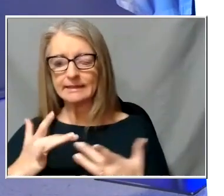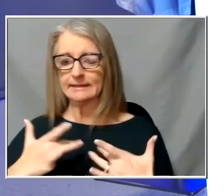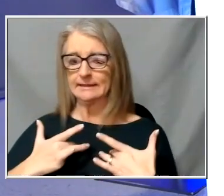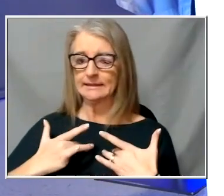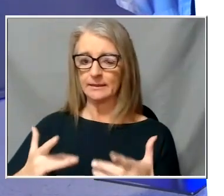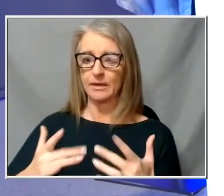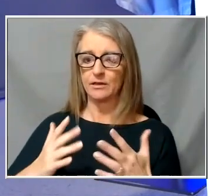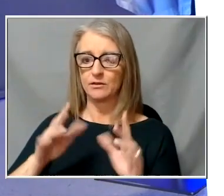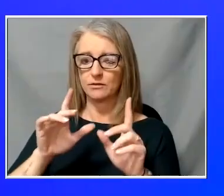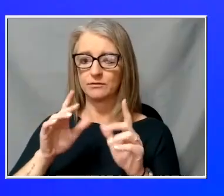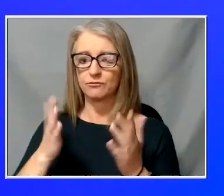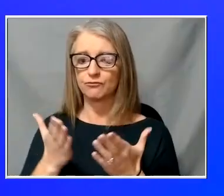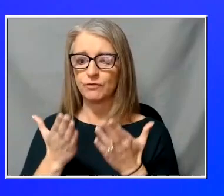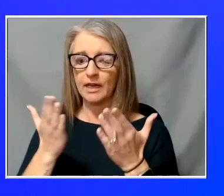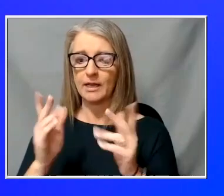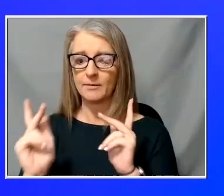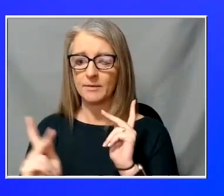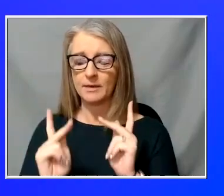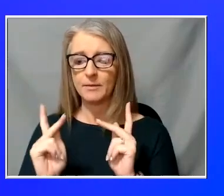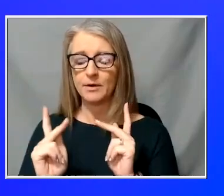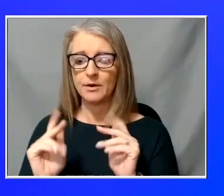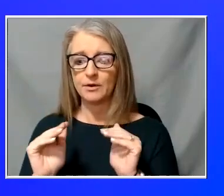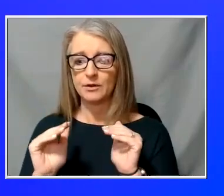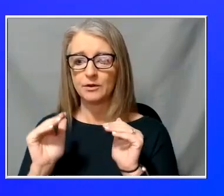recommend people, go